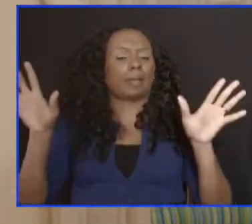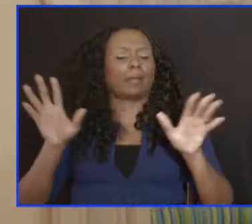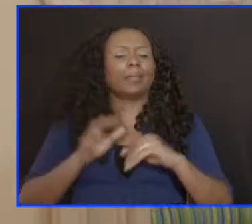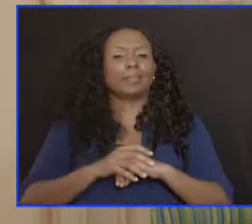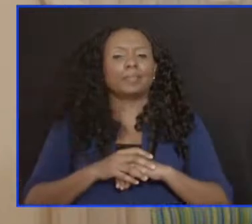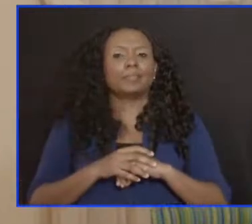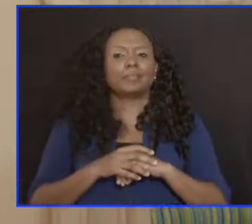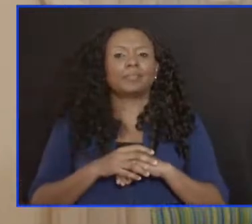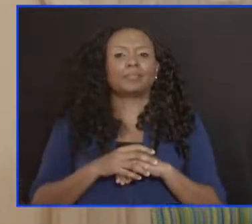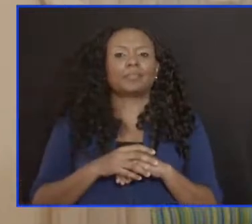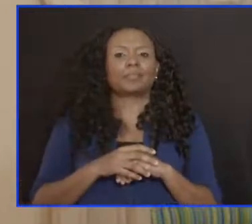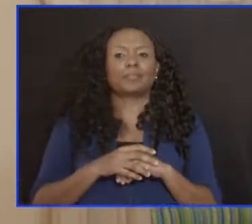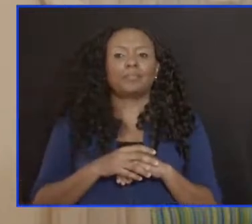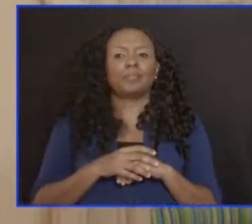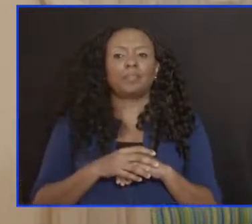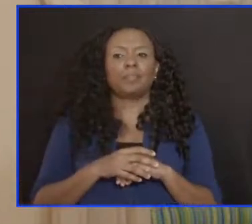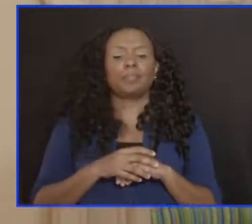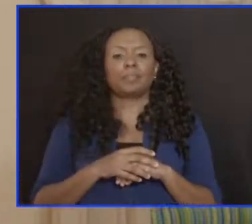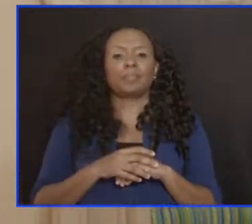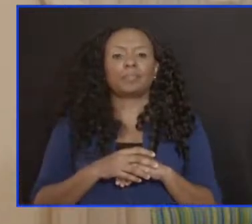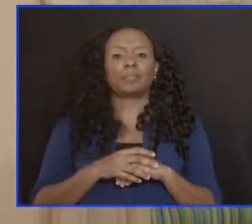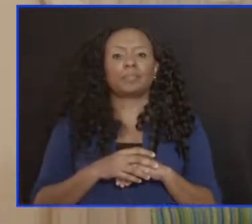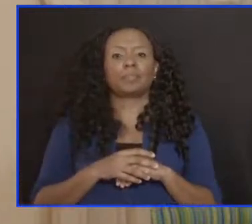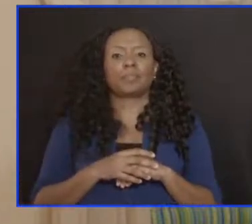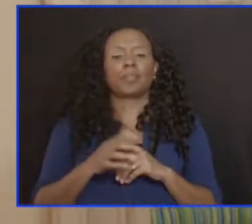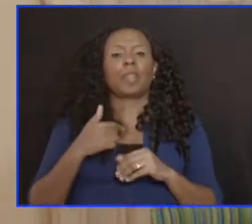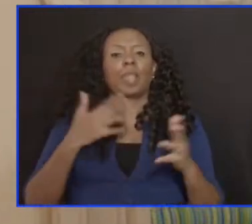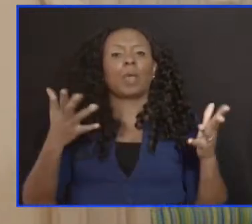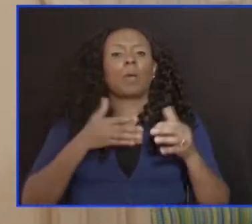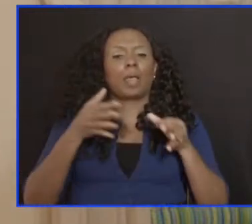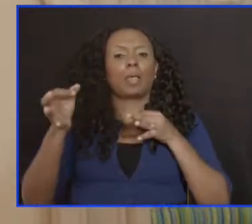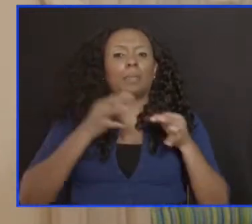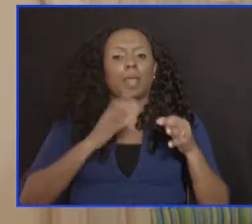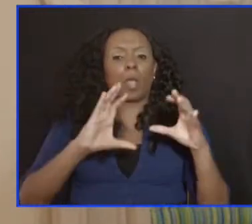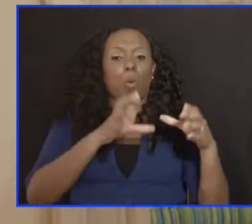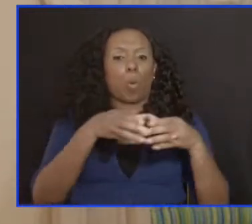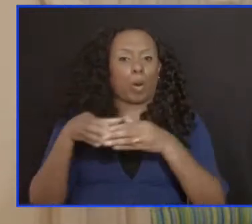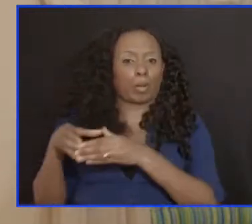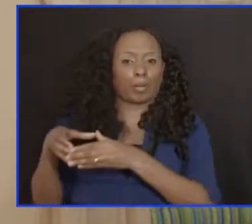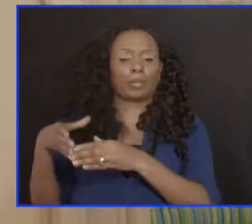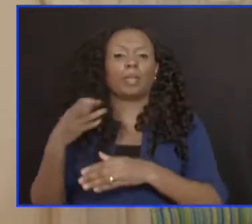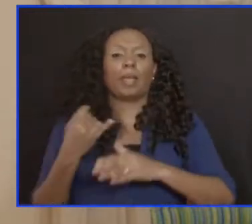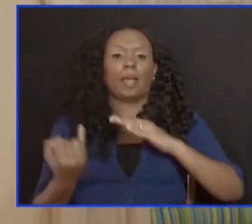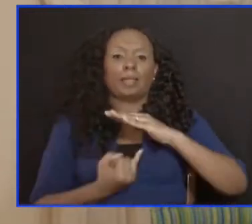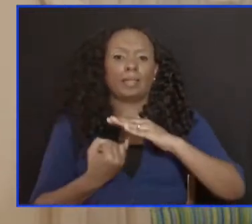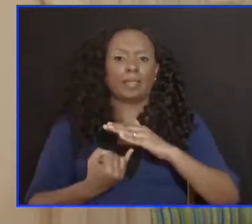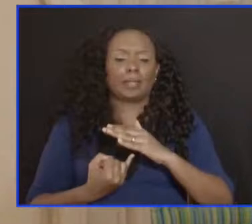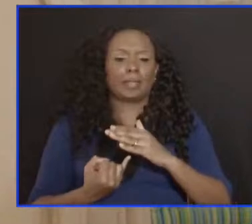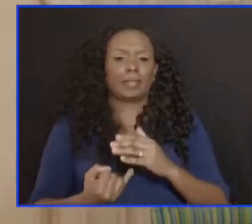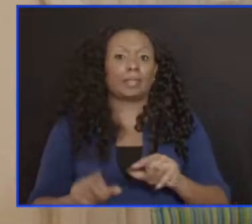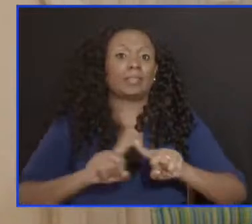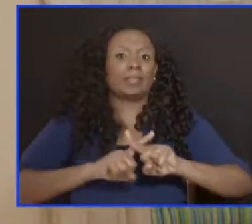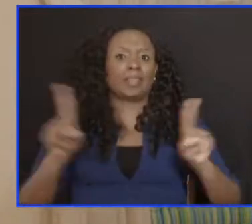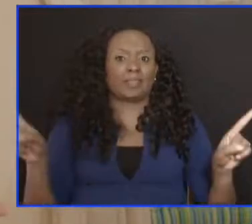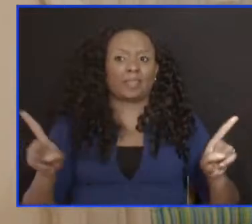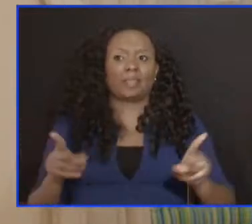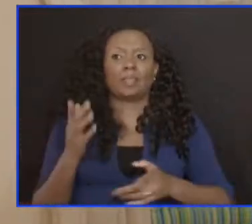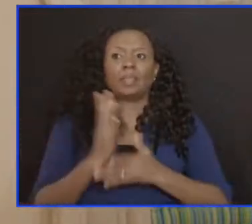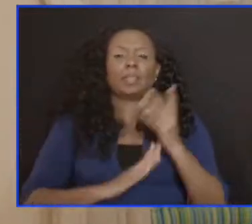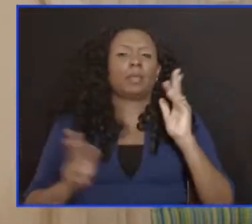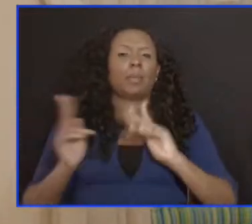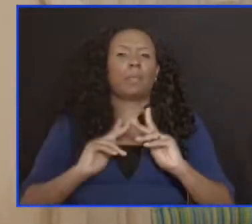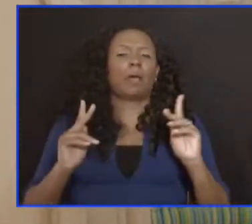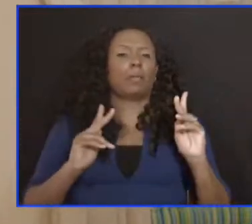clear. I also should have explained the difference between quarantine and isolation, because based on some comments that I'm getting, people are actually